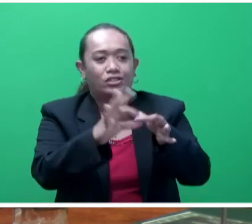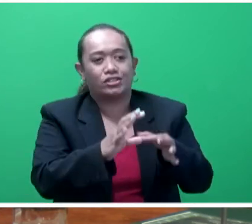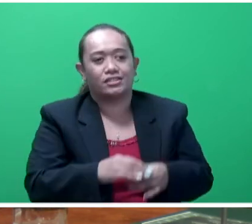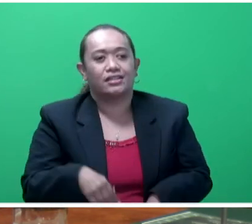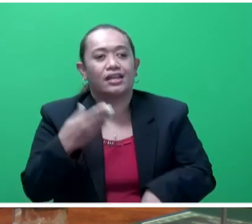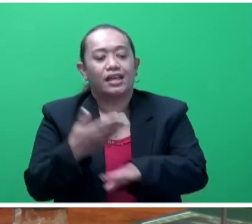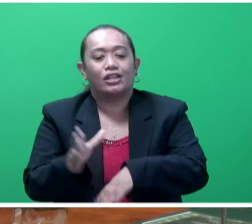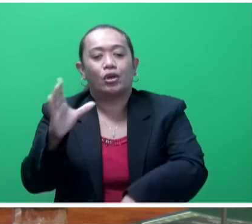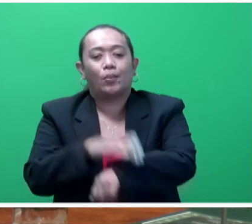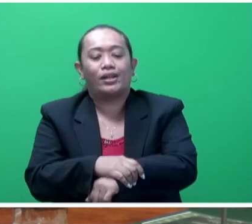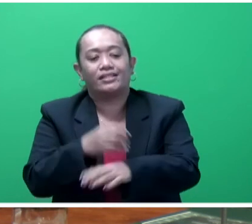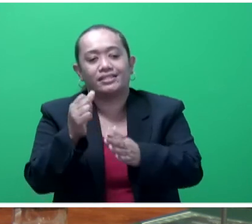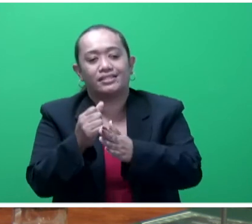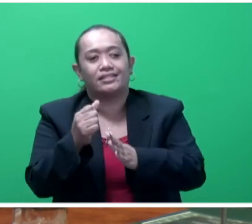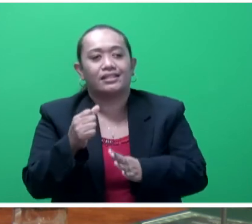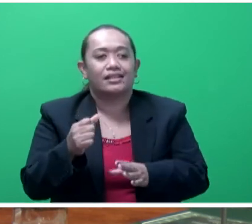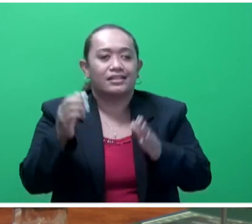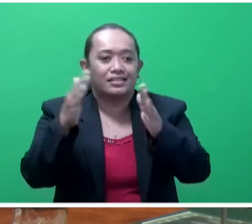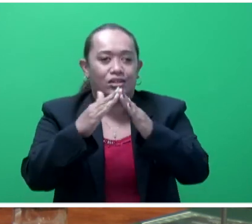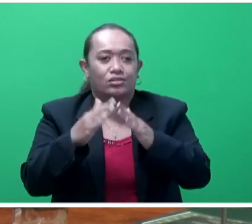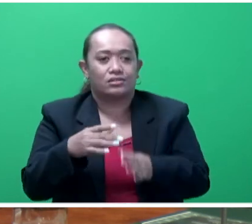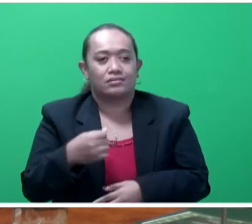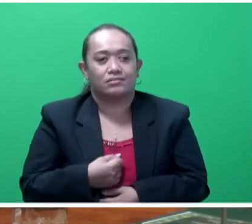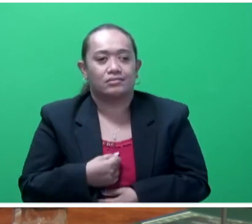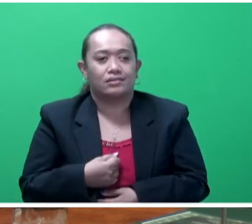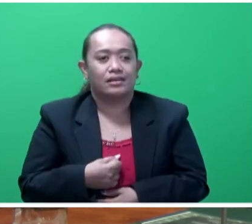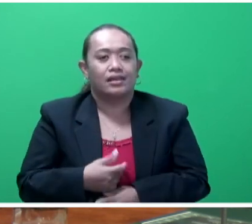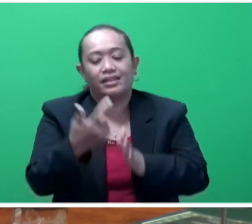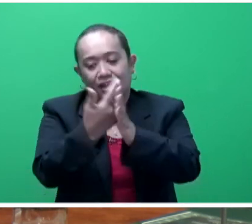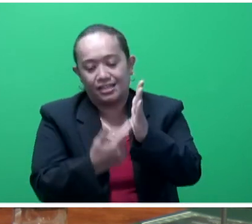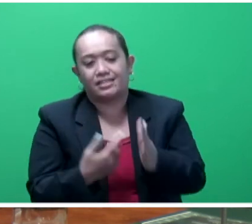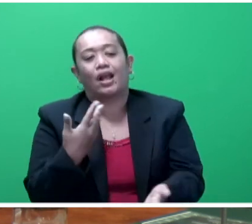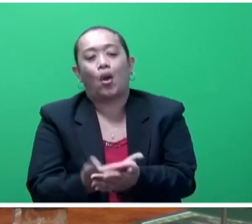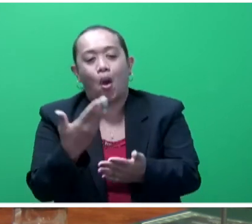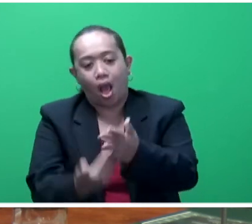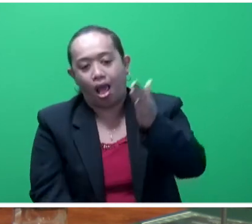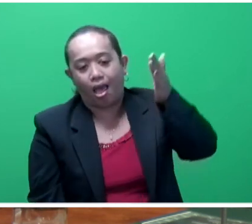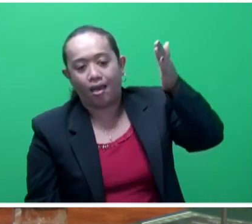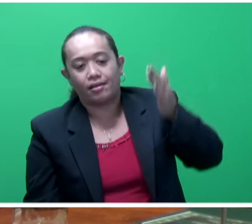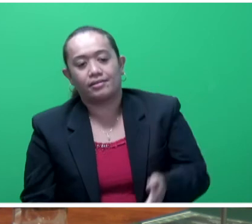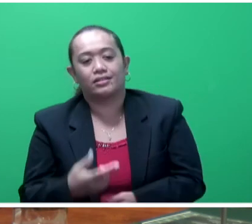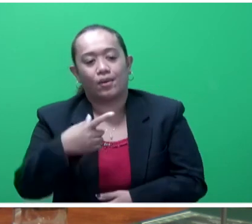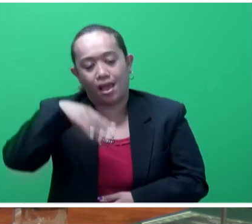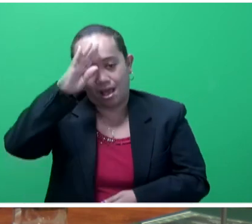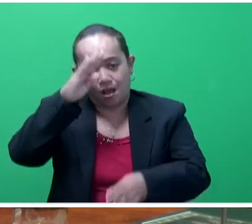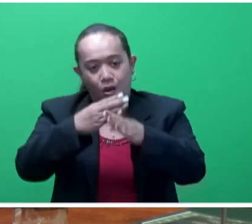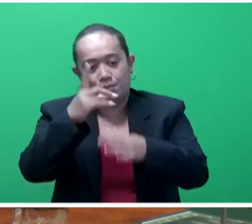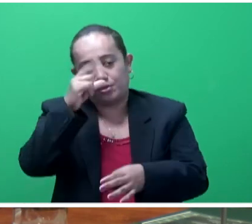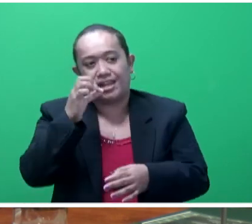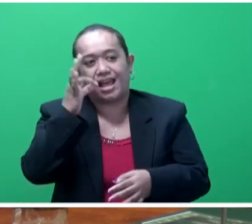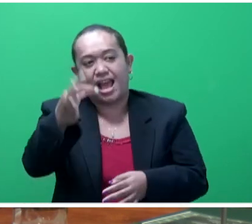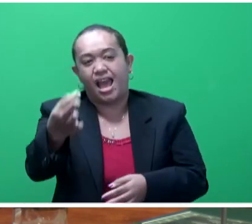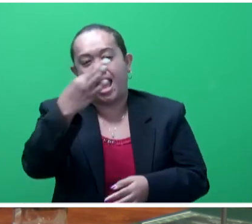police stations Statement. and new courthouses. And the list can go on. So I hope that you will not ask All that money.